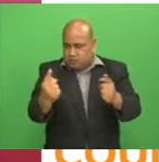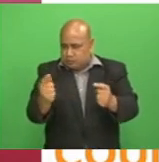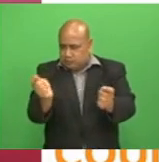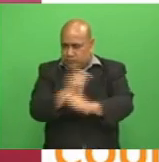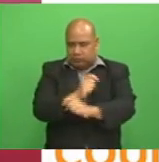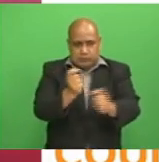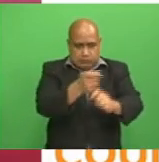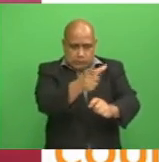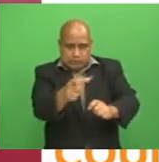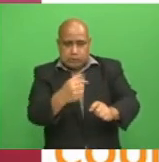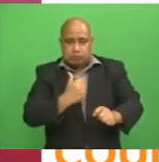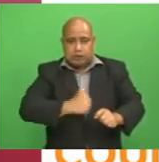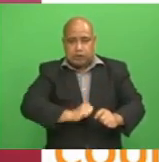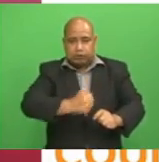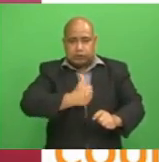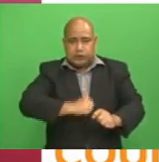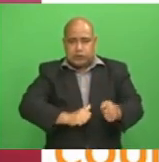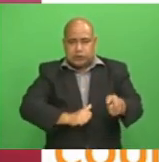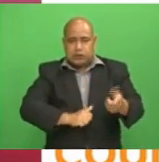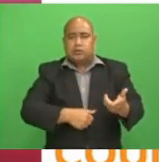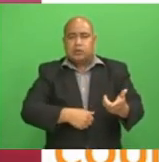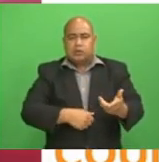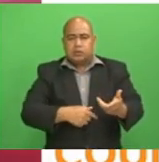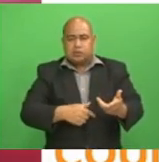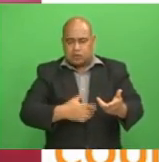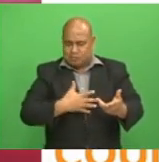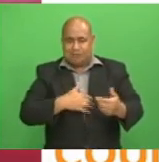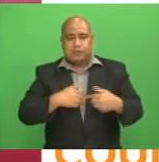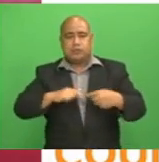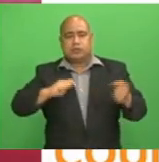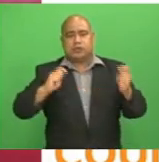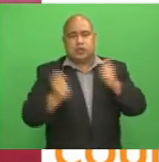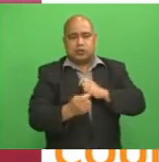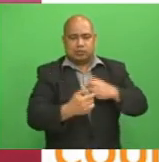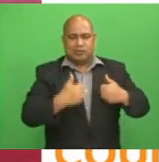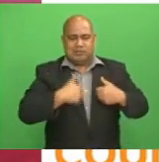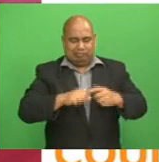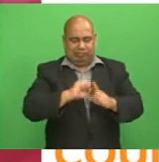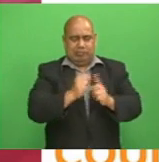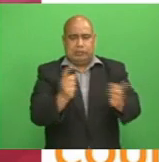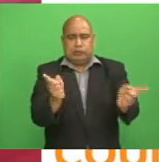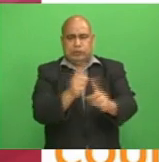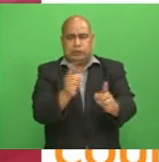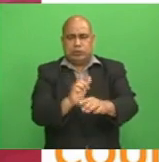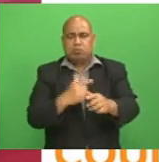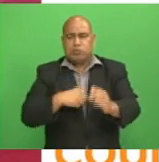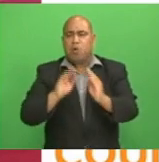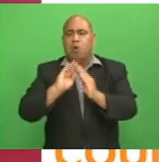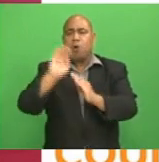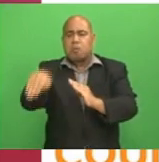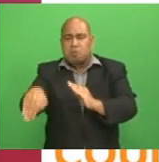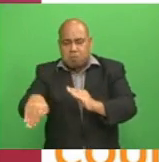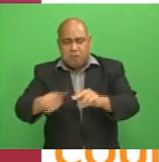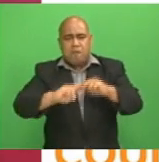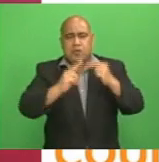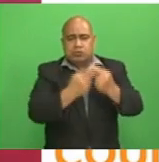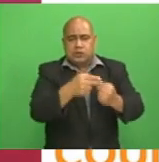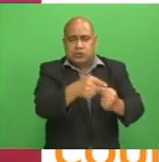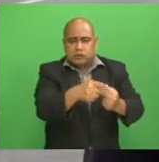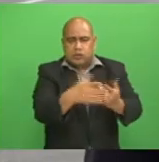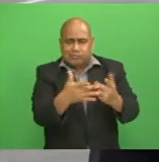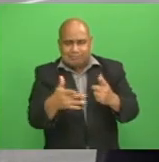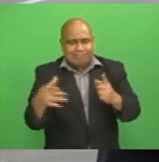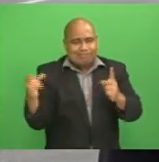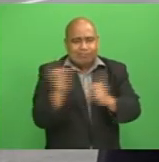or if there is a drastic change in any type of situation at home, family support is very, very